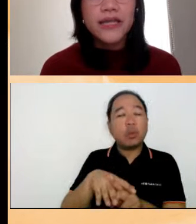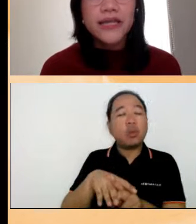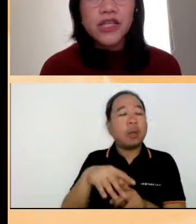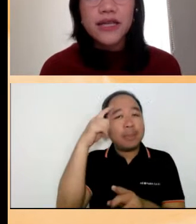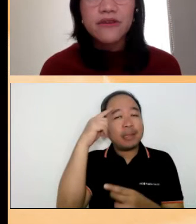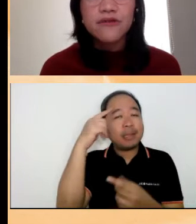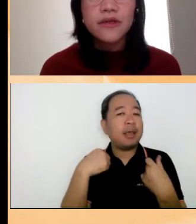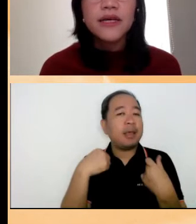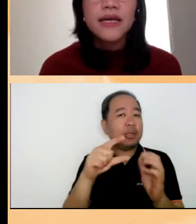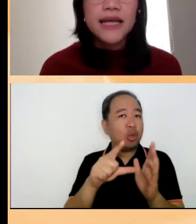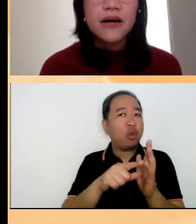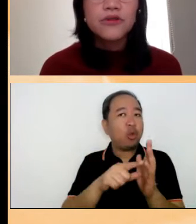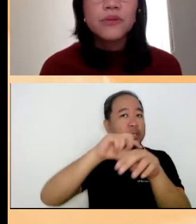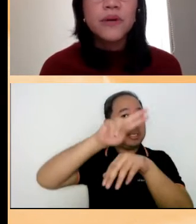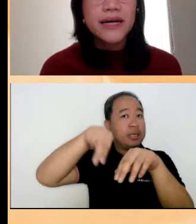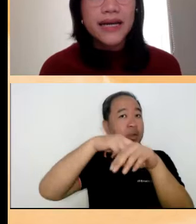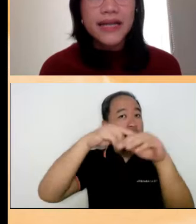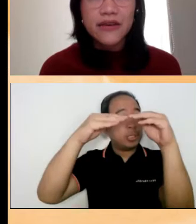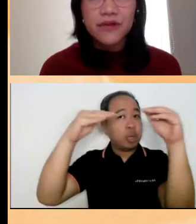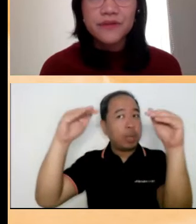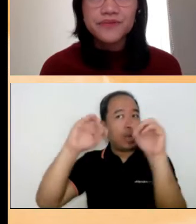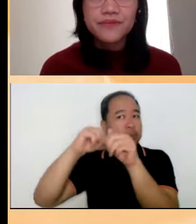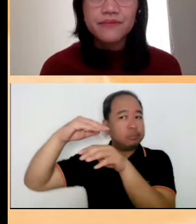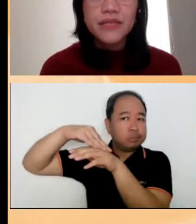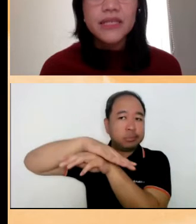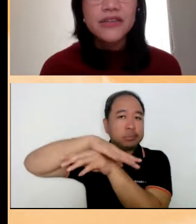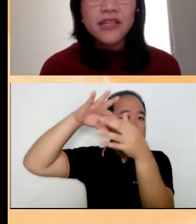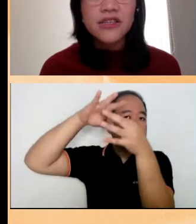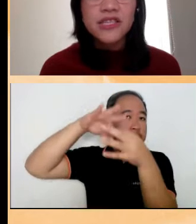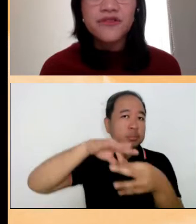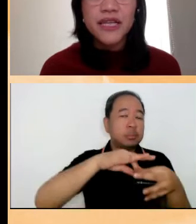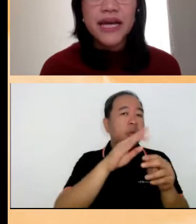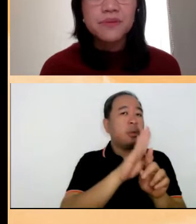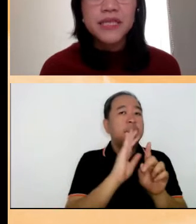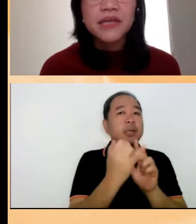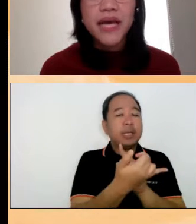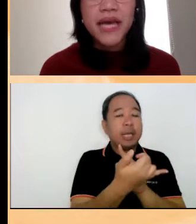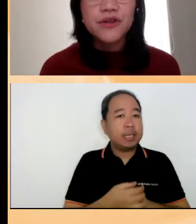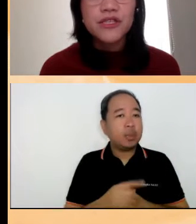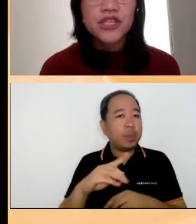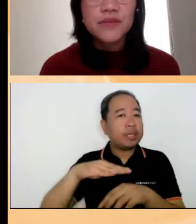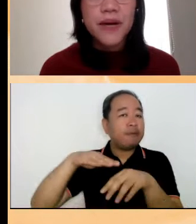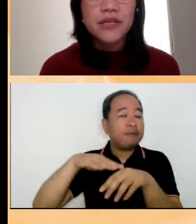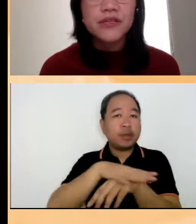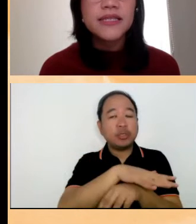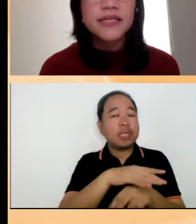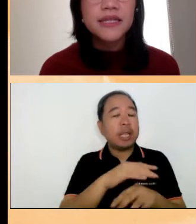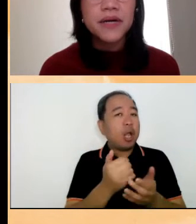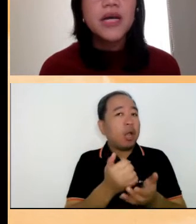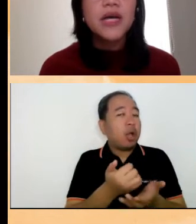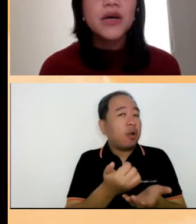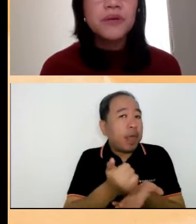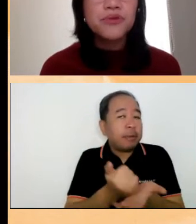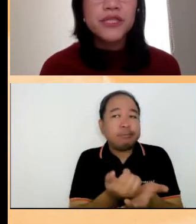in the national level down to the barangay level. The factors affecting help-seeking behaviors such as barriers and